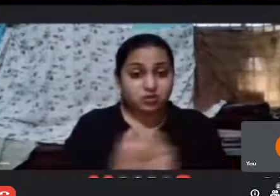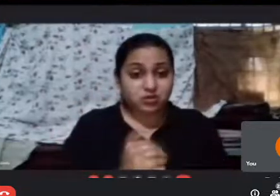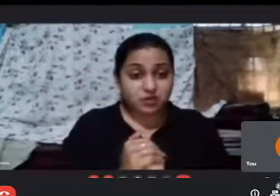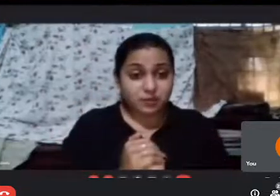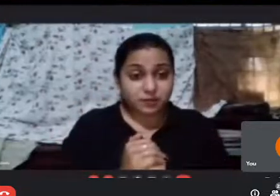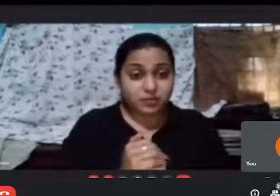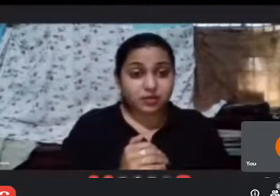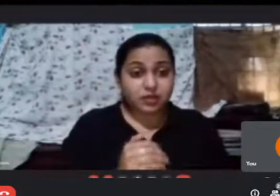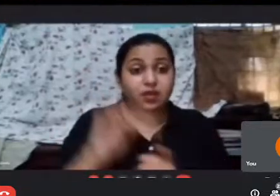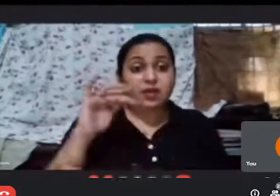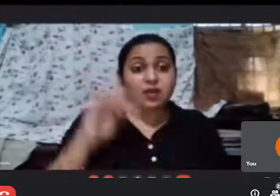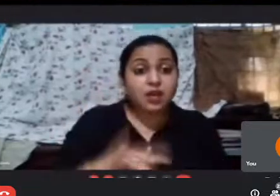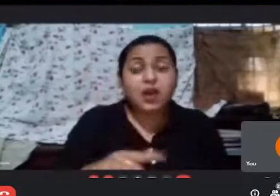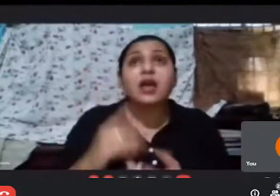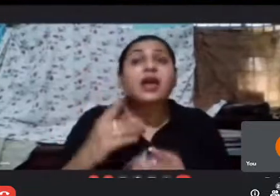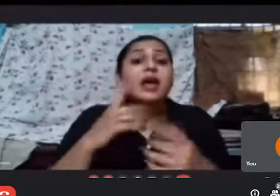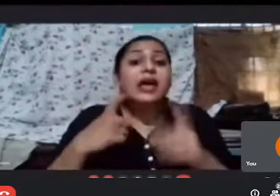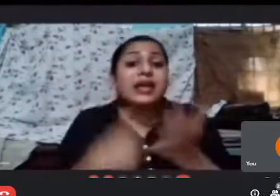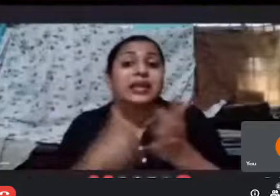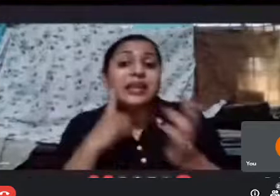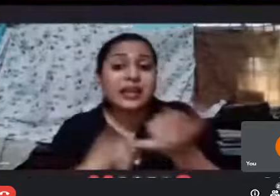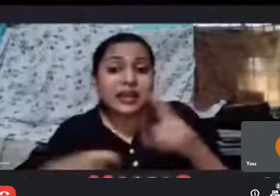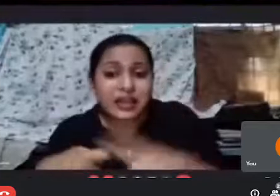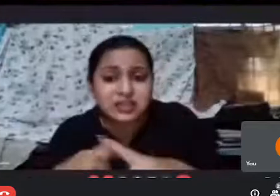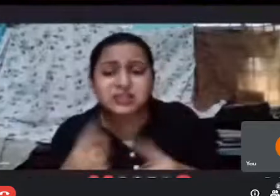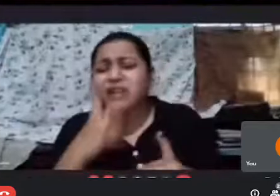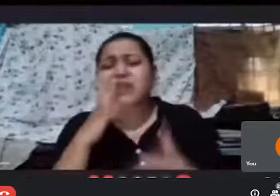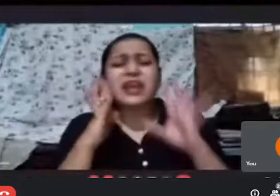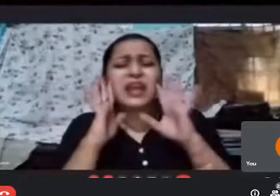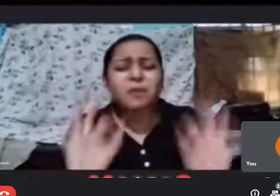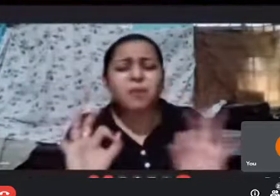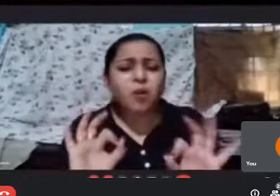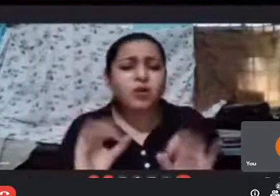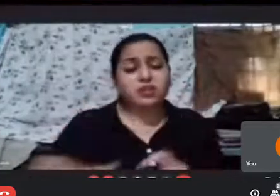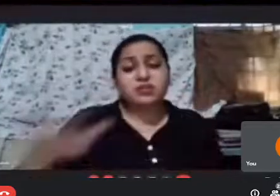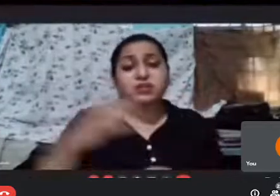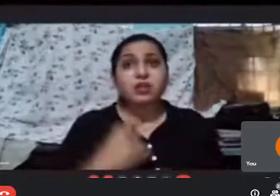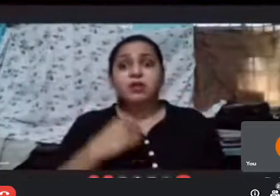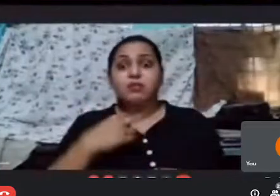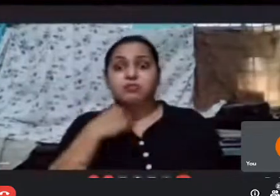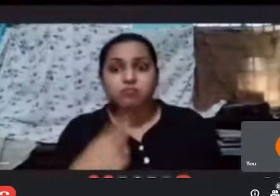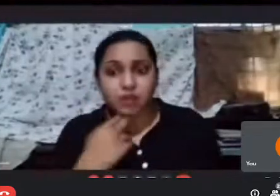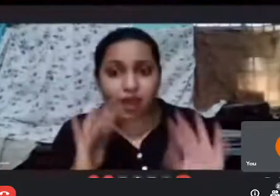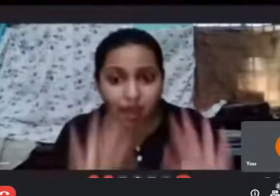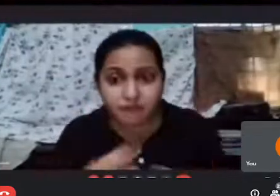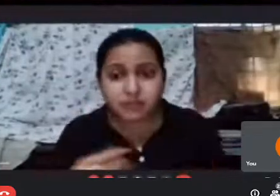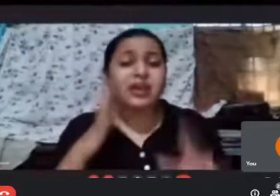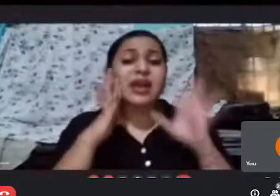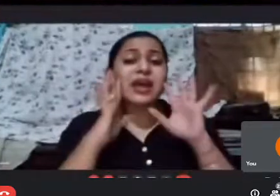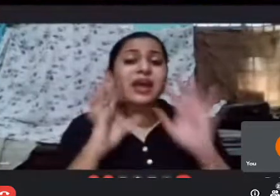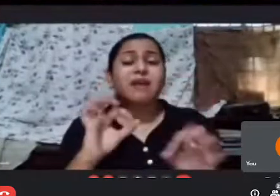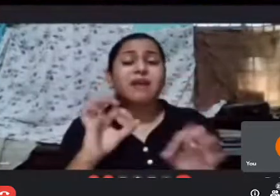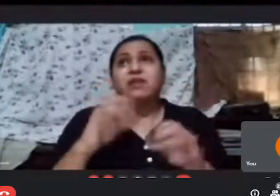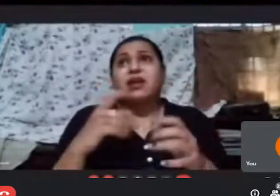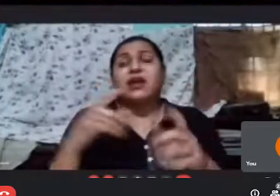linguistics. It is crucial because it alters our very definition of what language